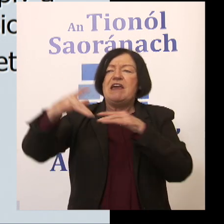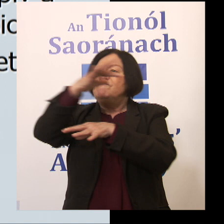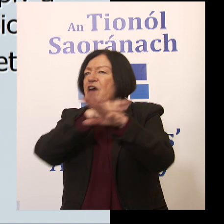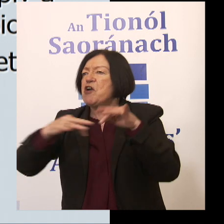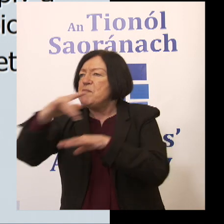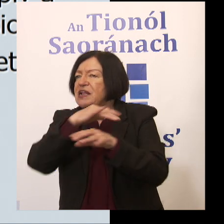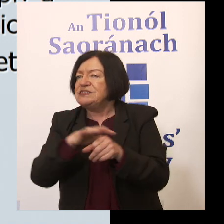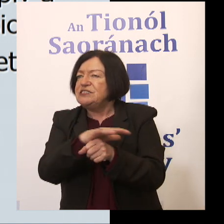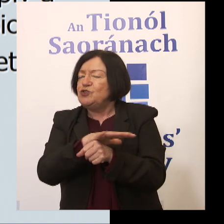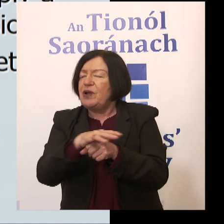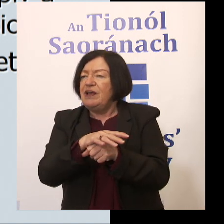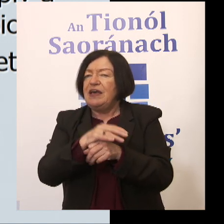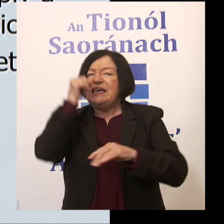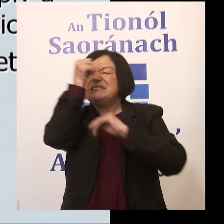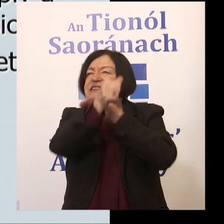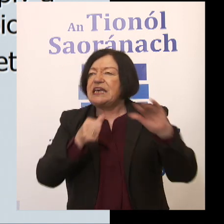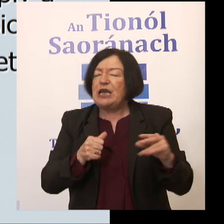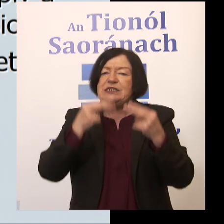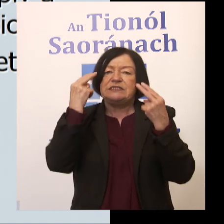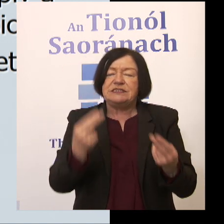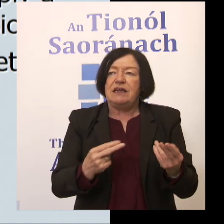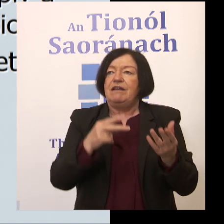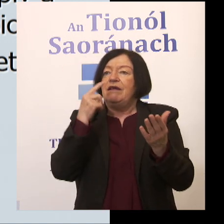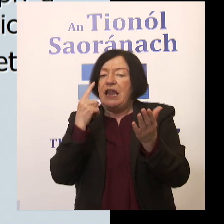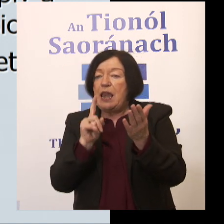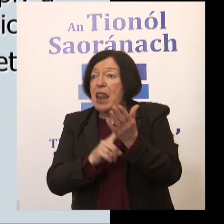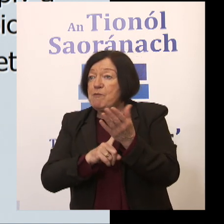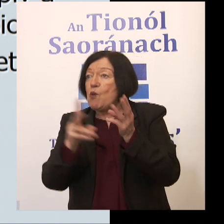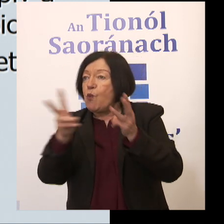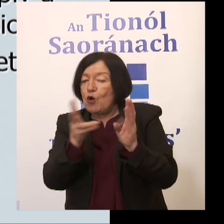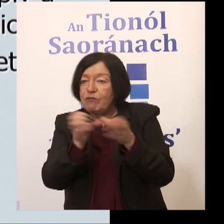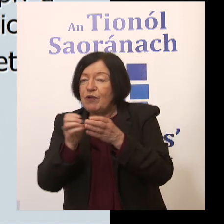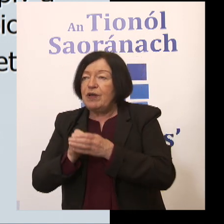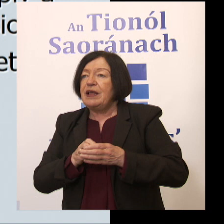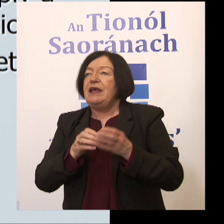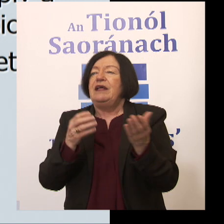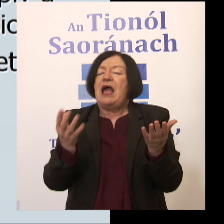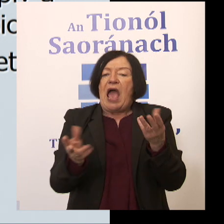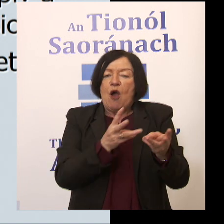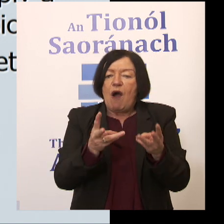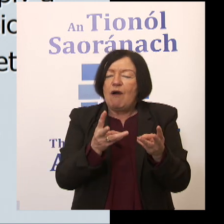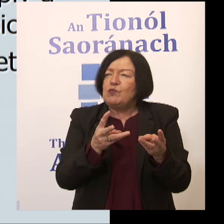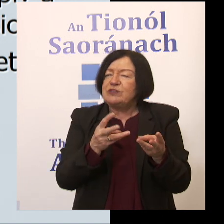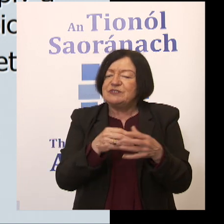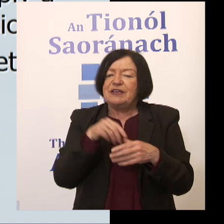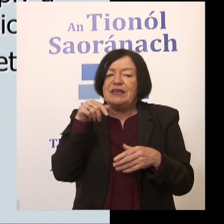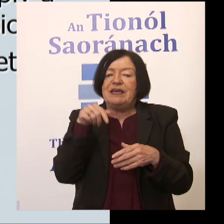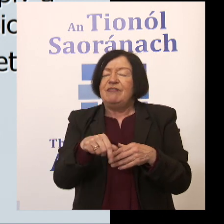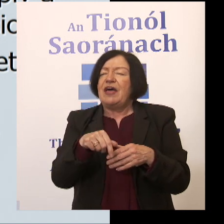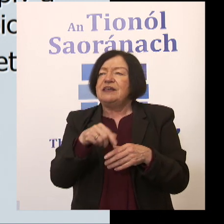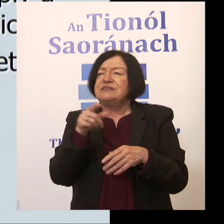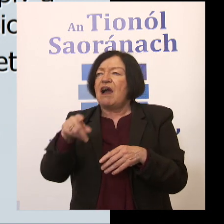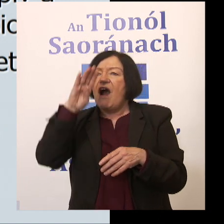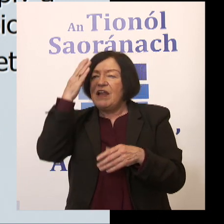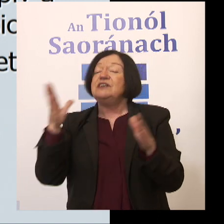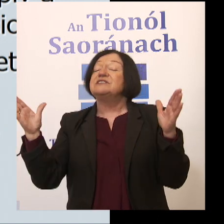conditions, skills needs in terms of the labour force, labour market conditions. So notwithstanding the fact that Ireland